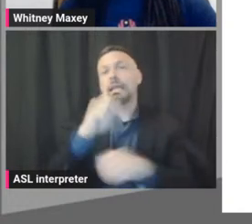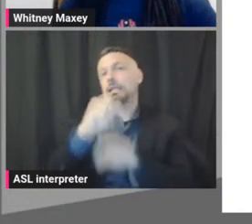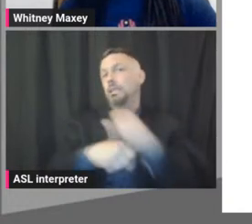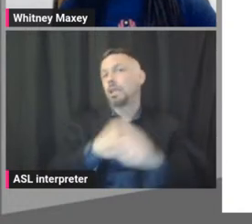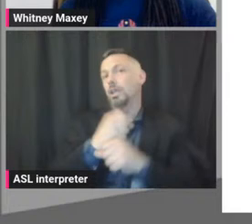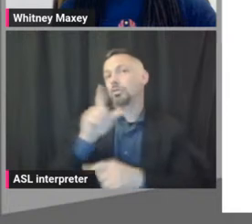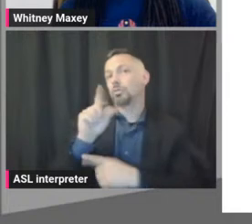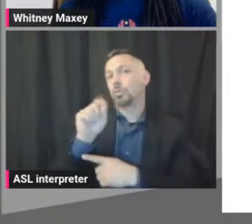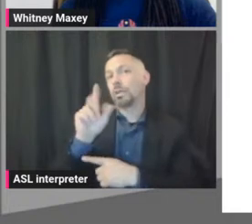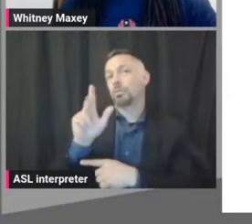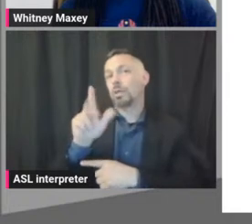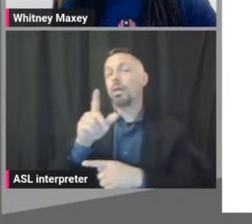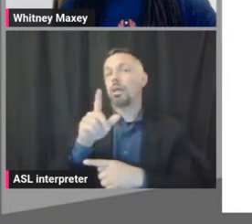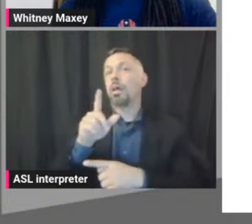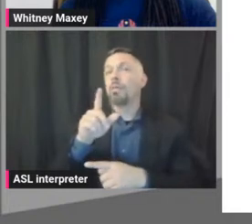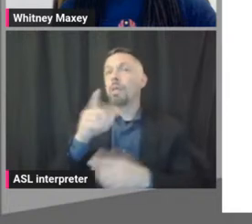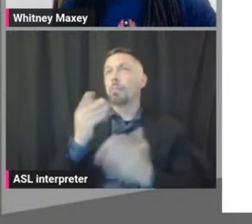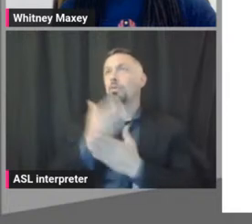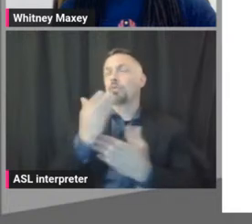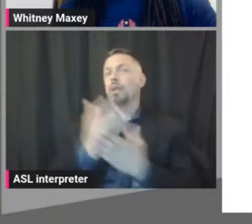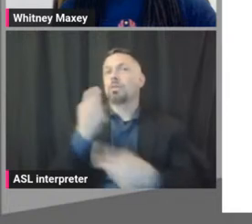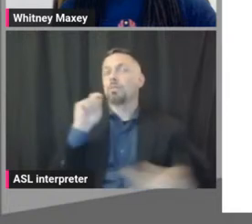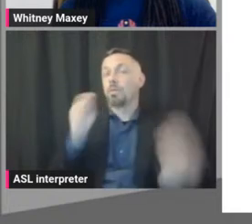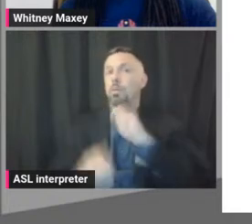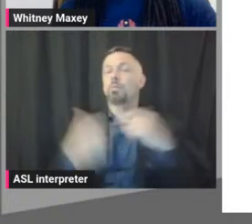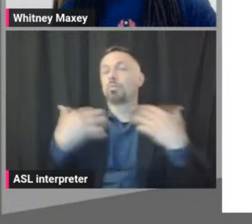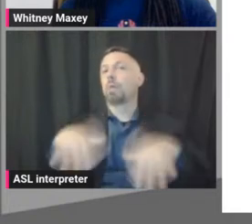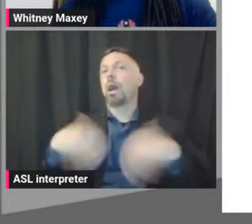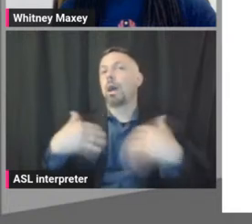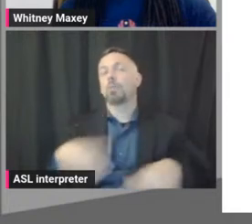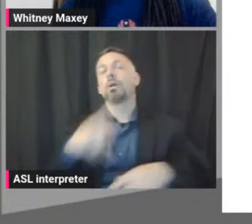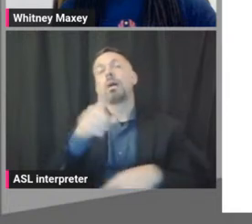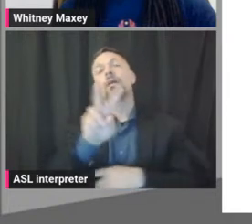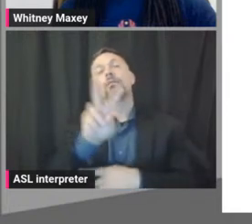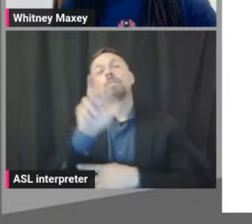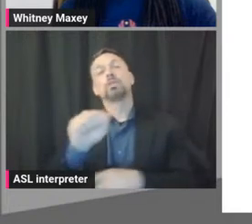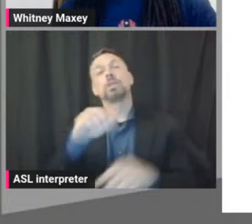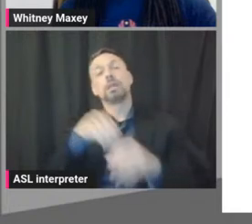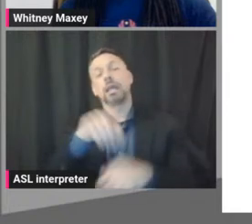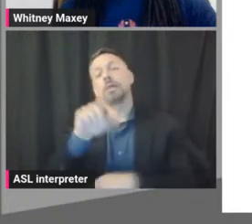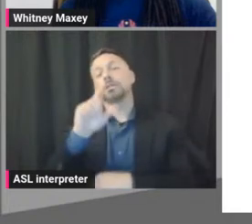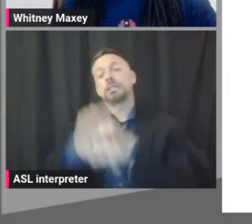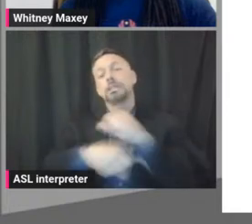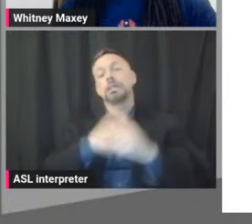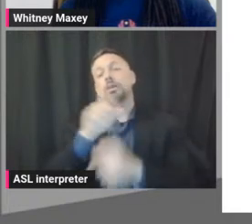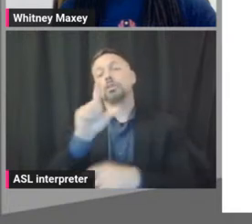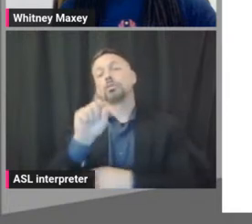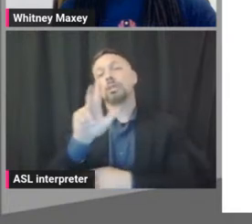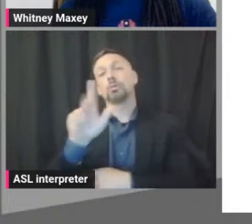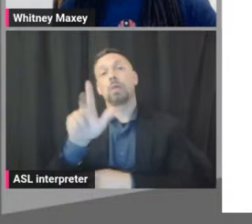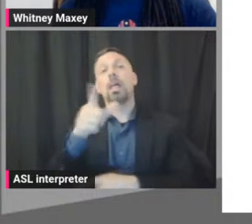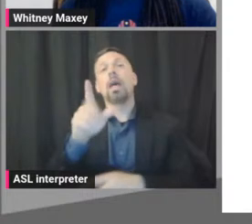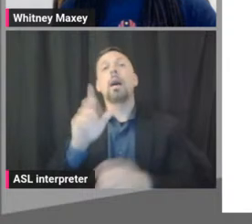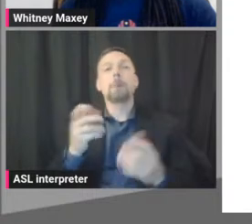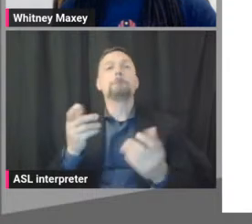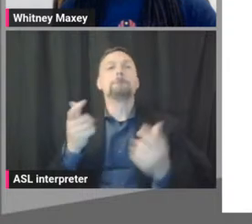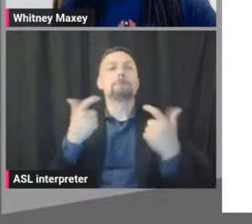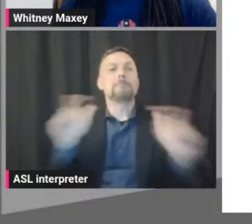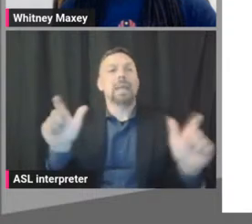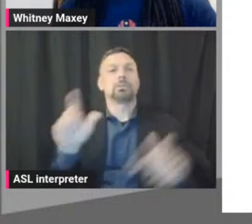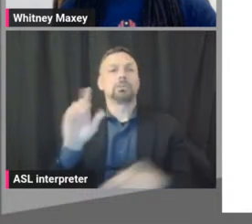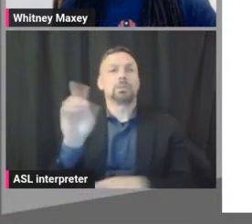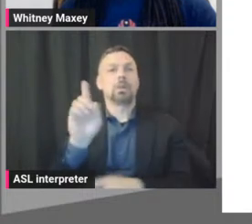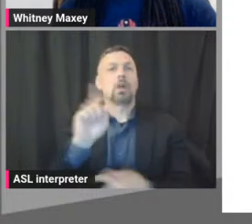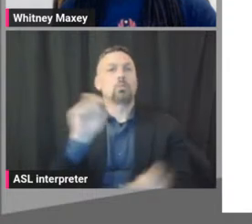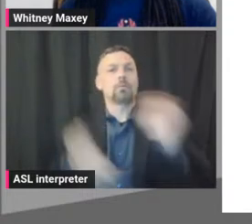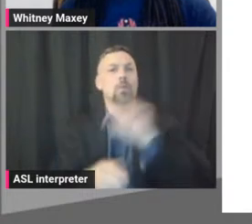progressive reforms. And also in Virginia in 2023, They won major democratic reforms as well.